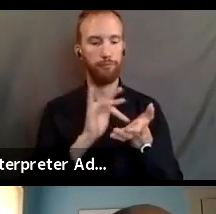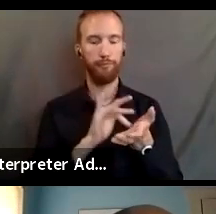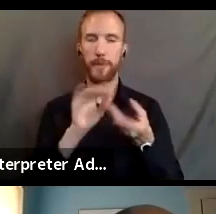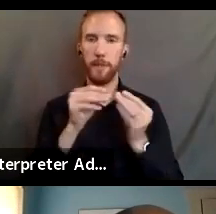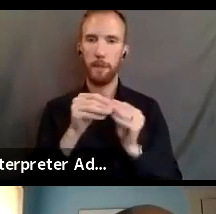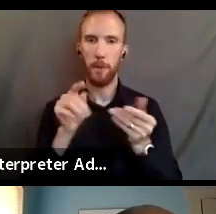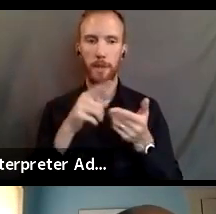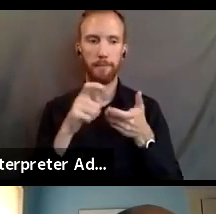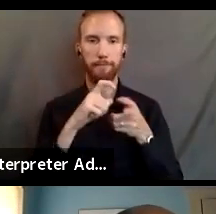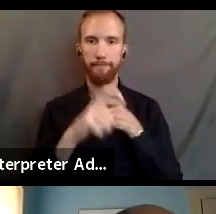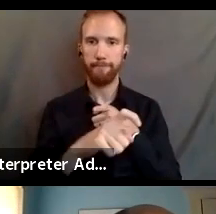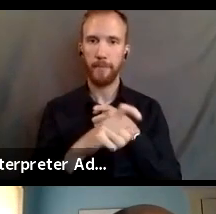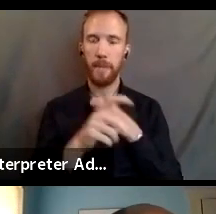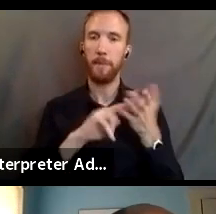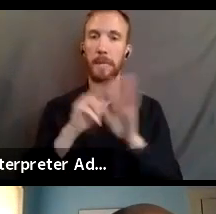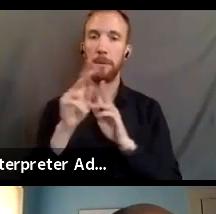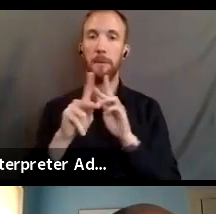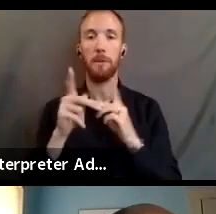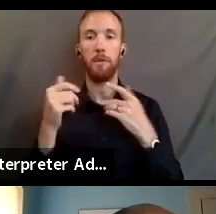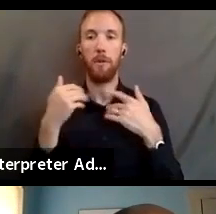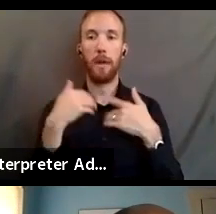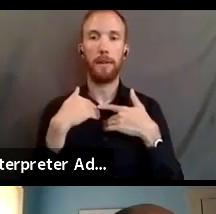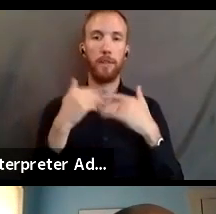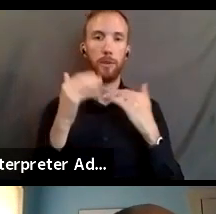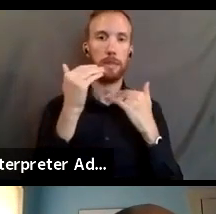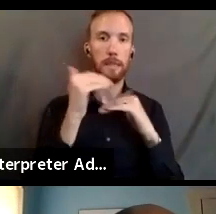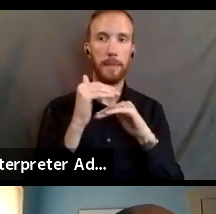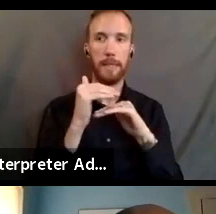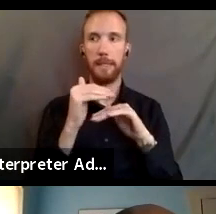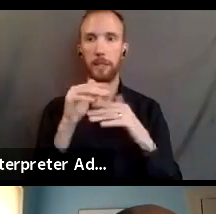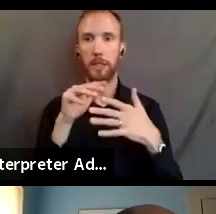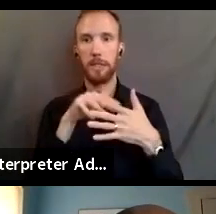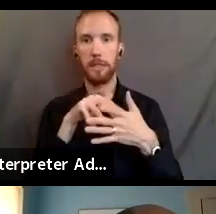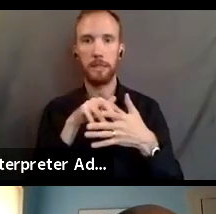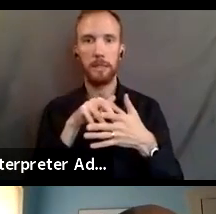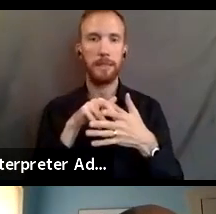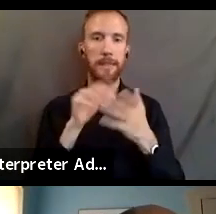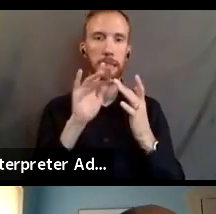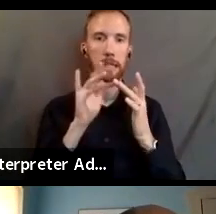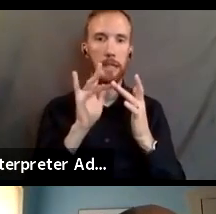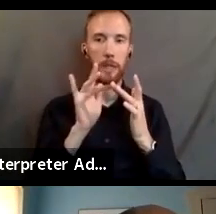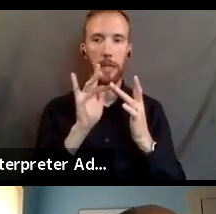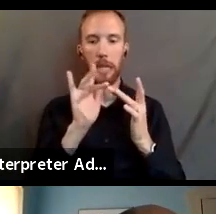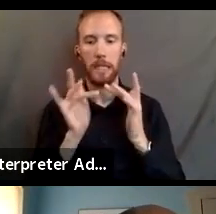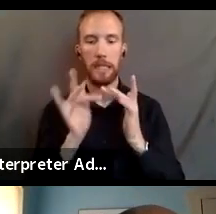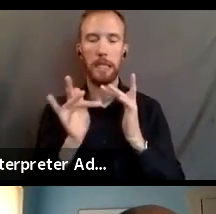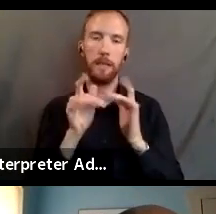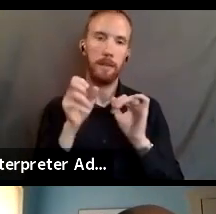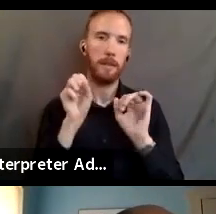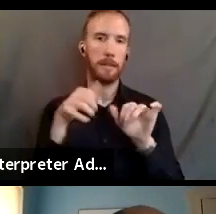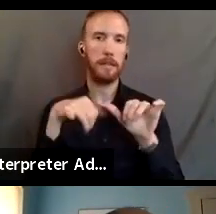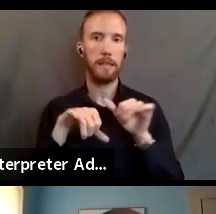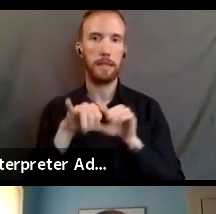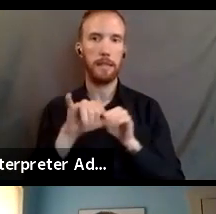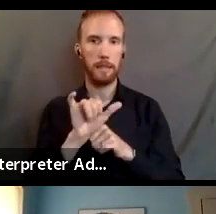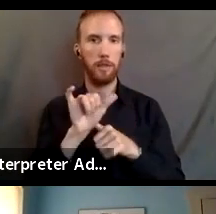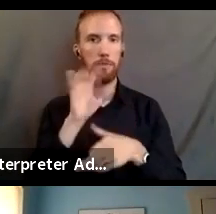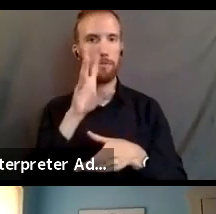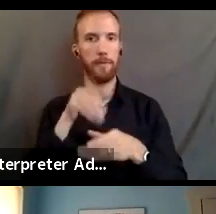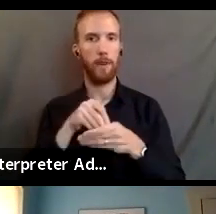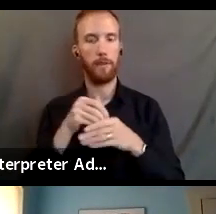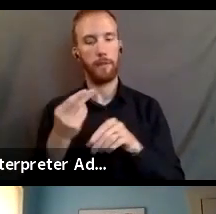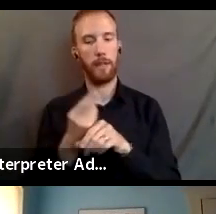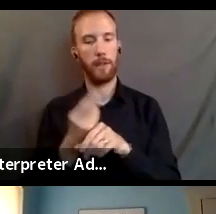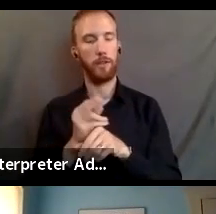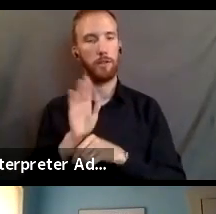with limited or no access to internet or who may have weak internet internet connection could still participate using their phones